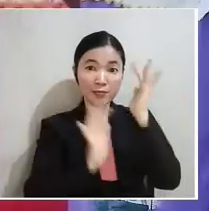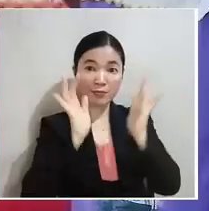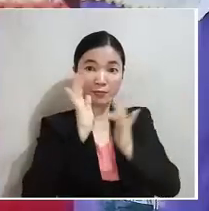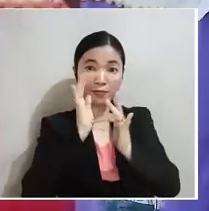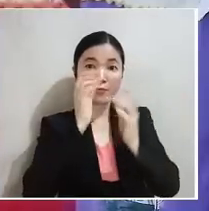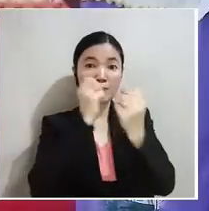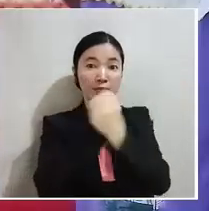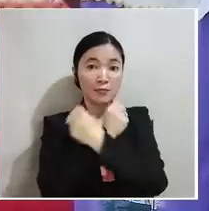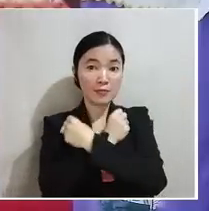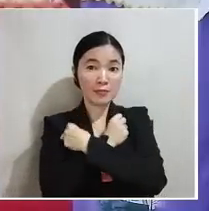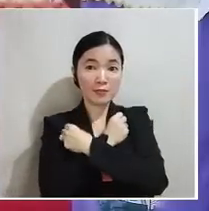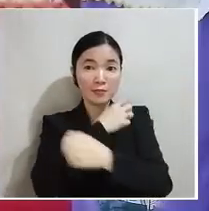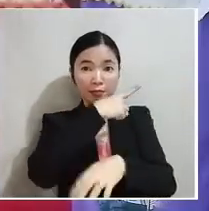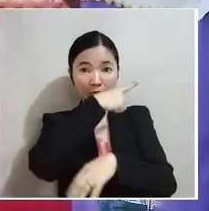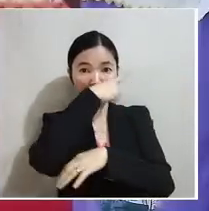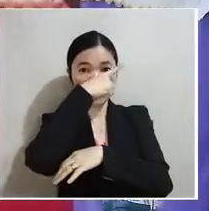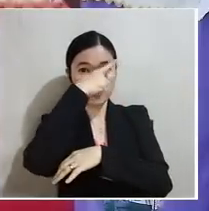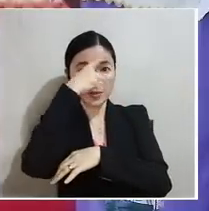because